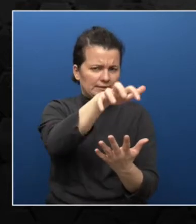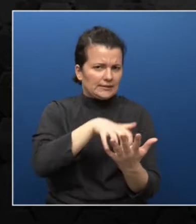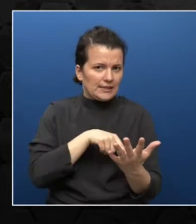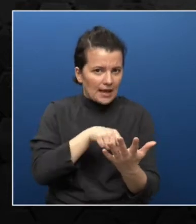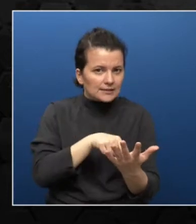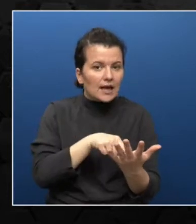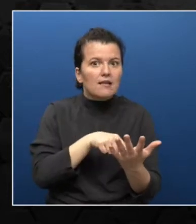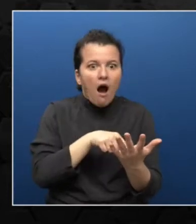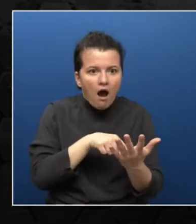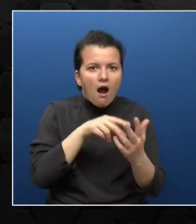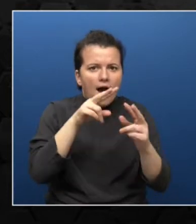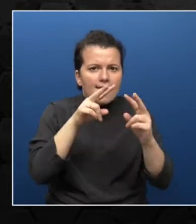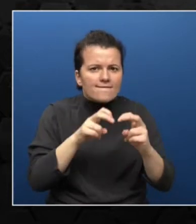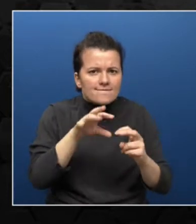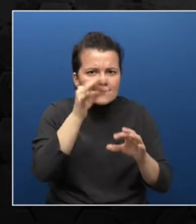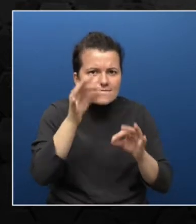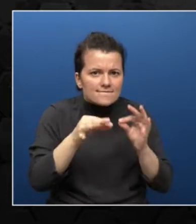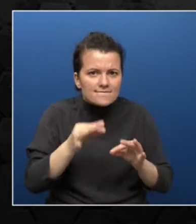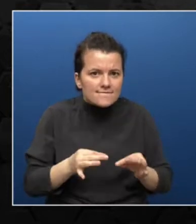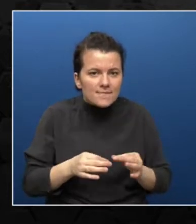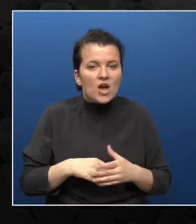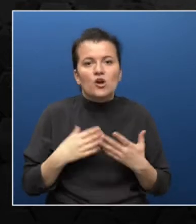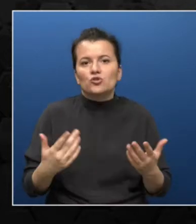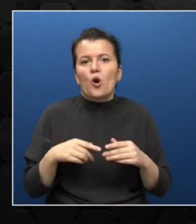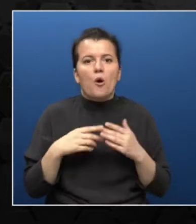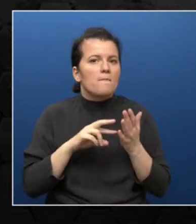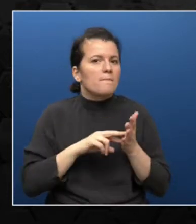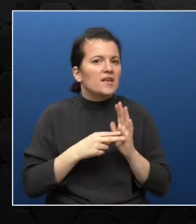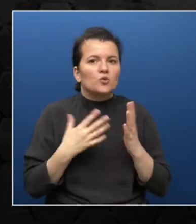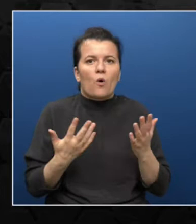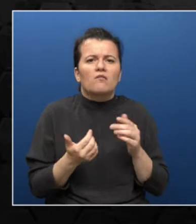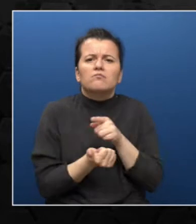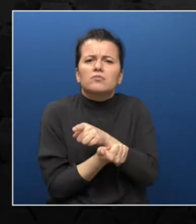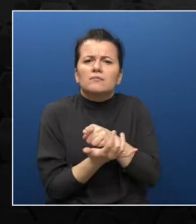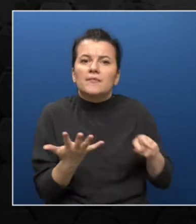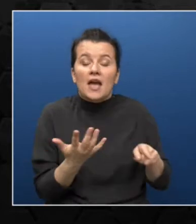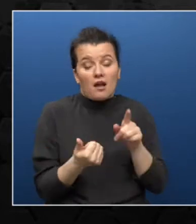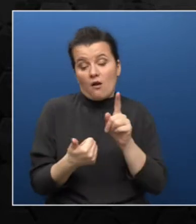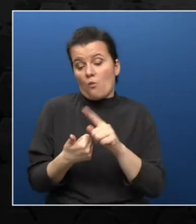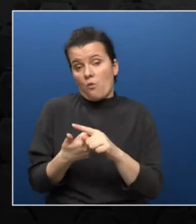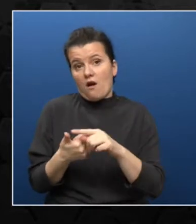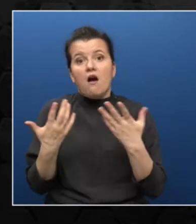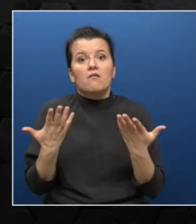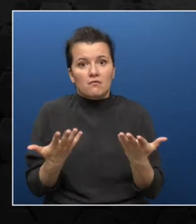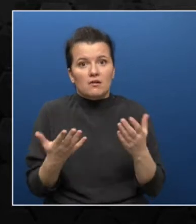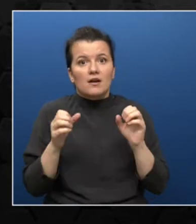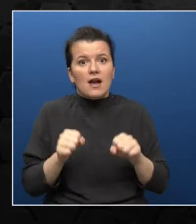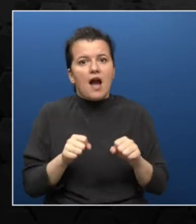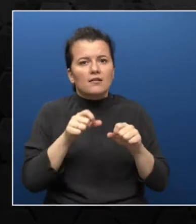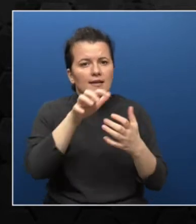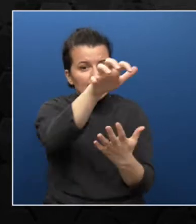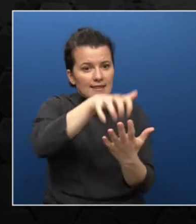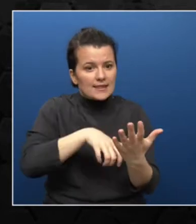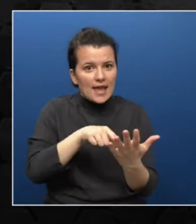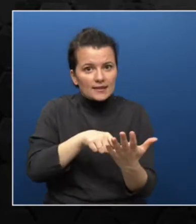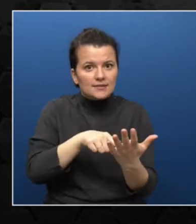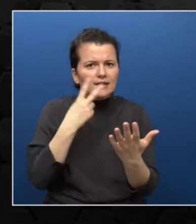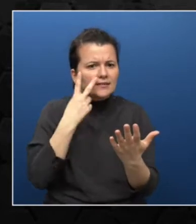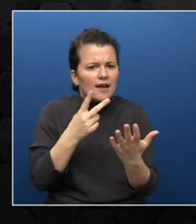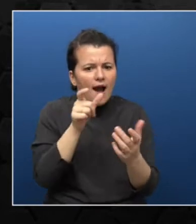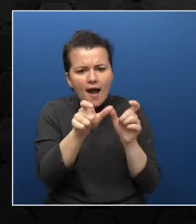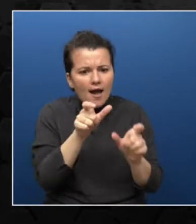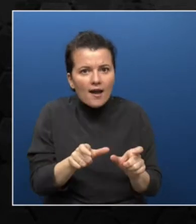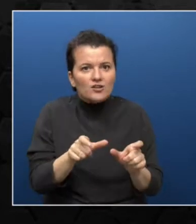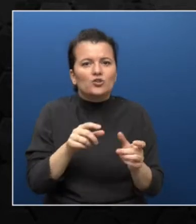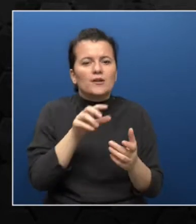different services like sentiment analysis, which help us to determine whether data is positive, negative, or